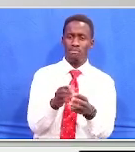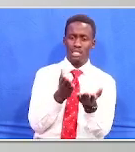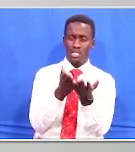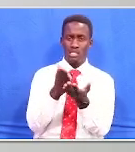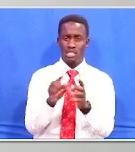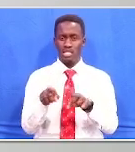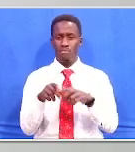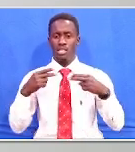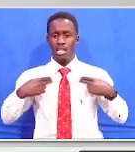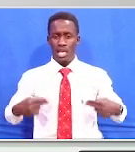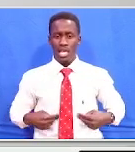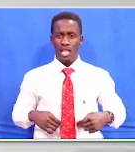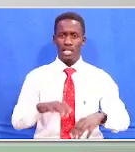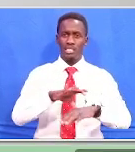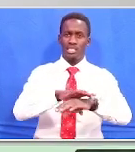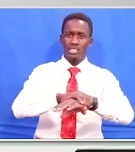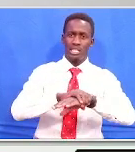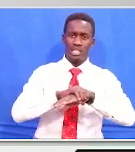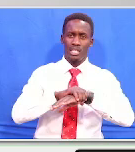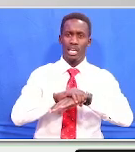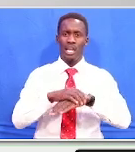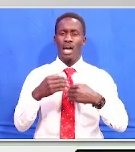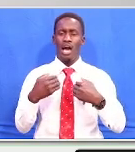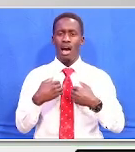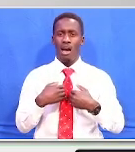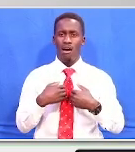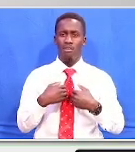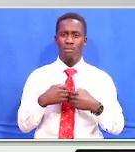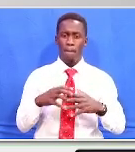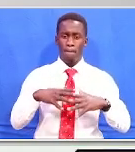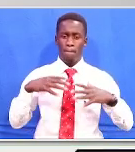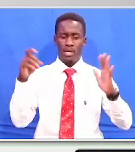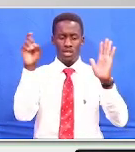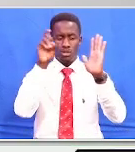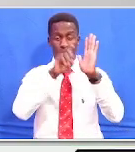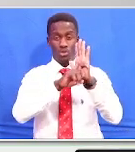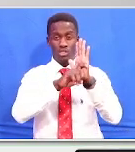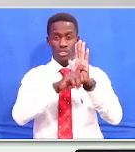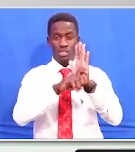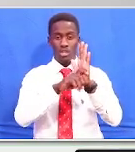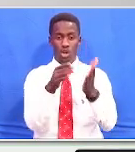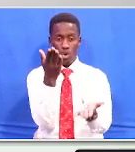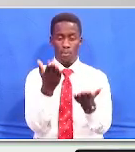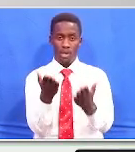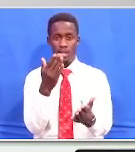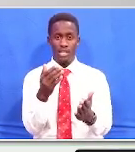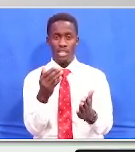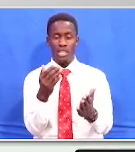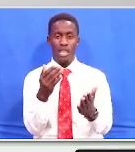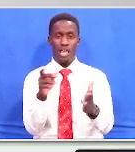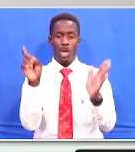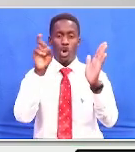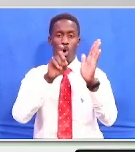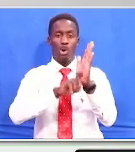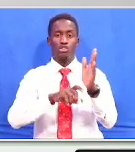sector, all take a toll and have a significant cost compared with the investment in preventing violence before